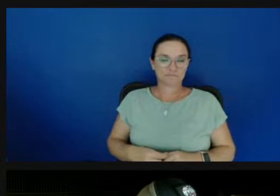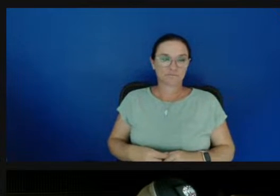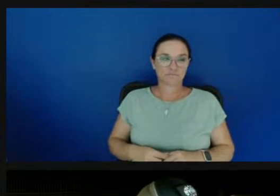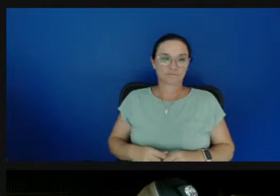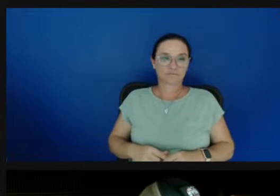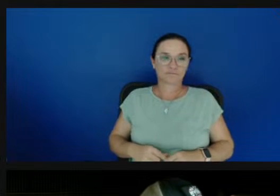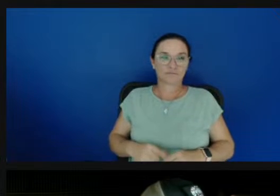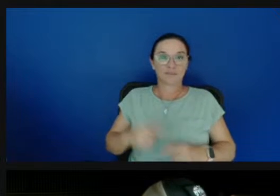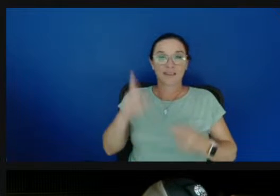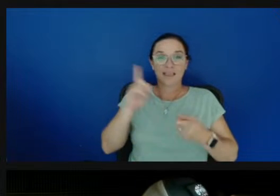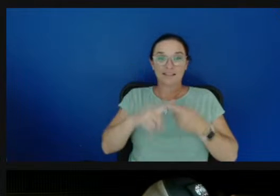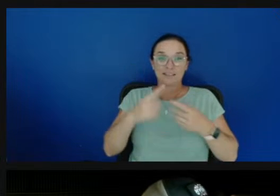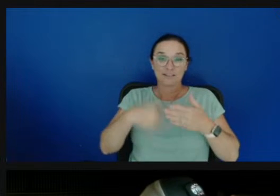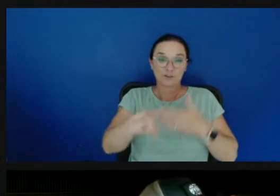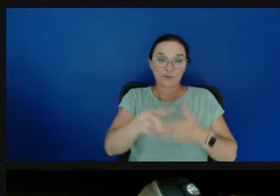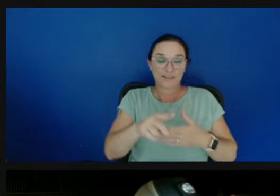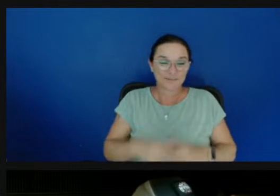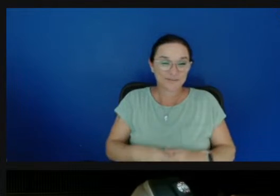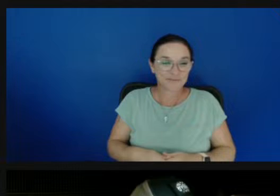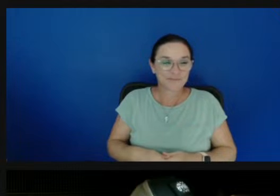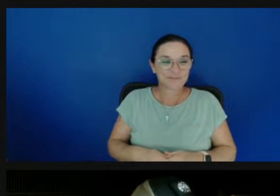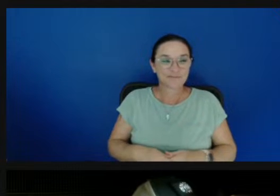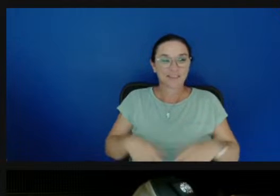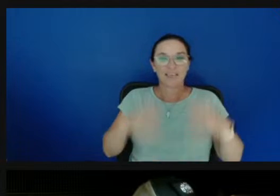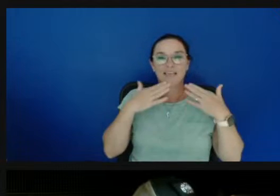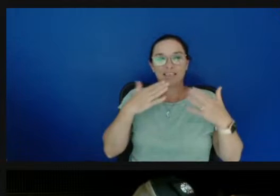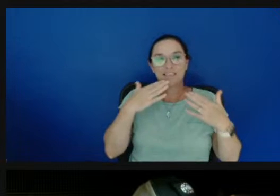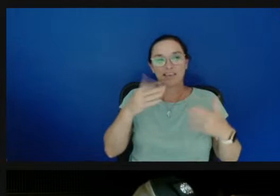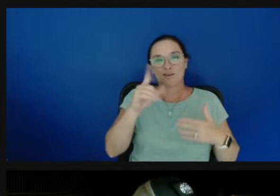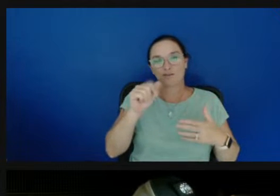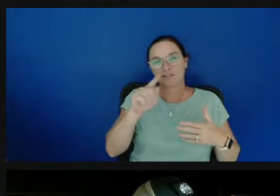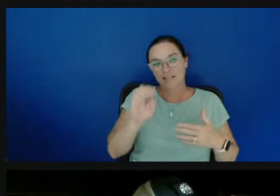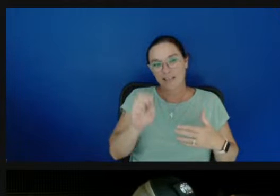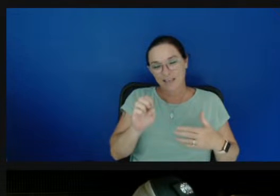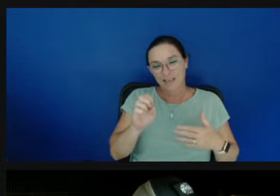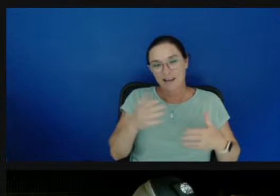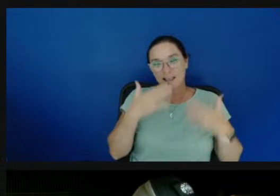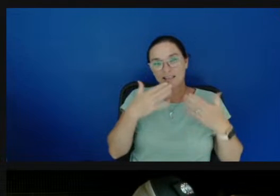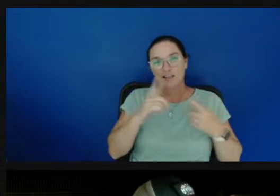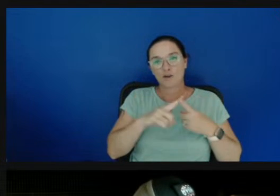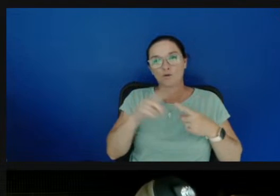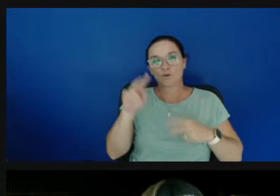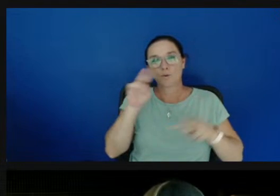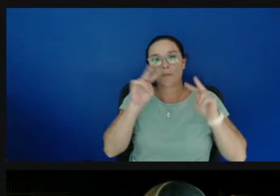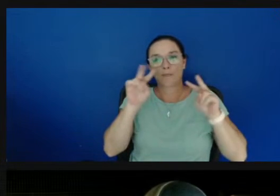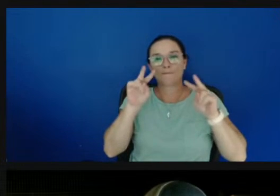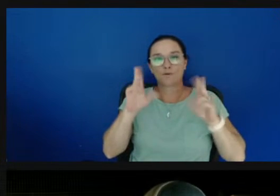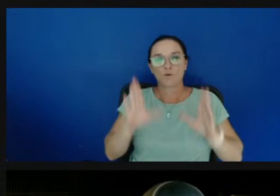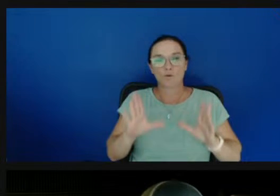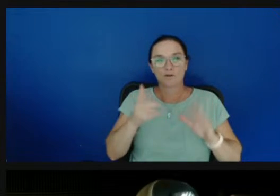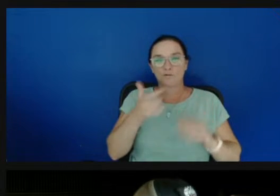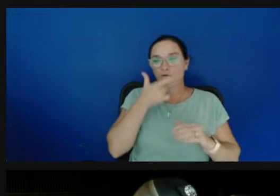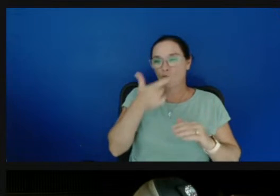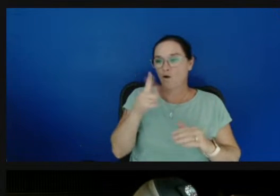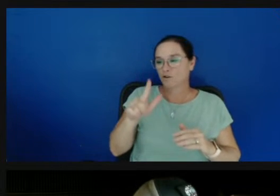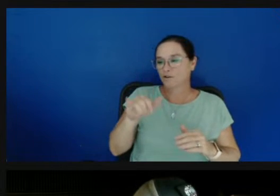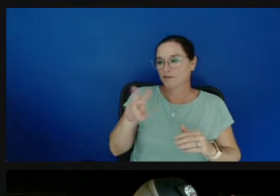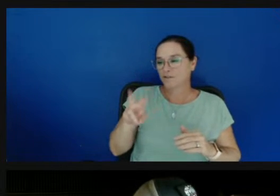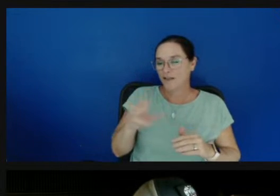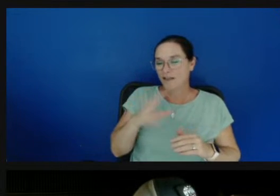Until next week. All right. Well, thank you, Dane. Thank you to our viewers watching us live and watching us in